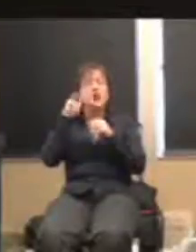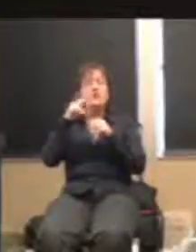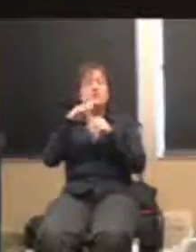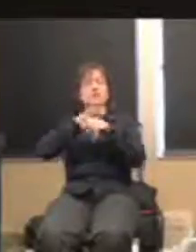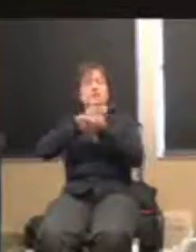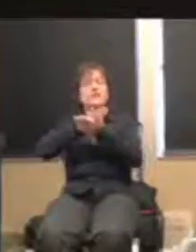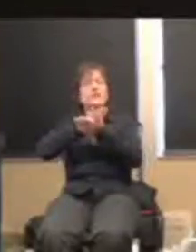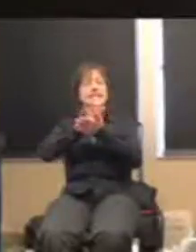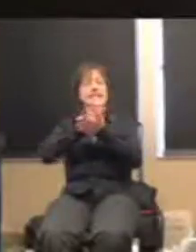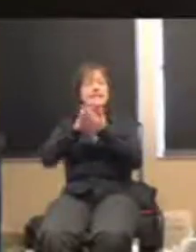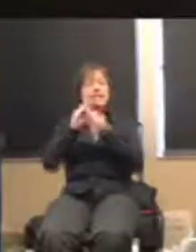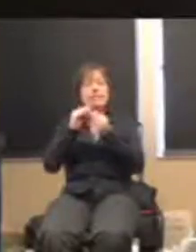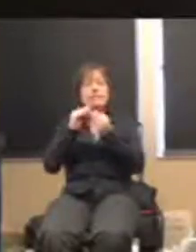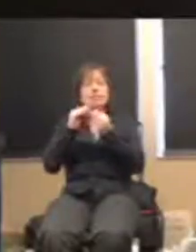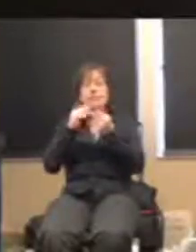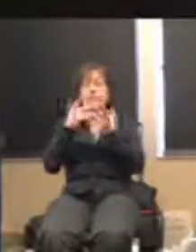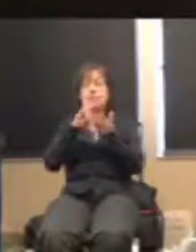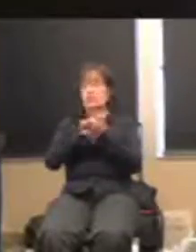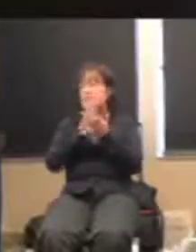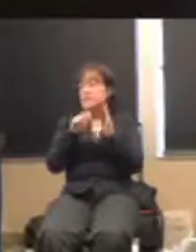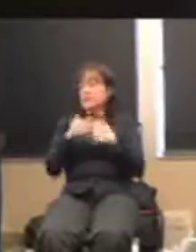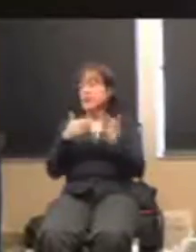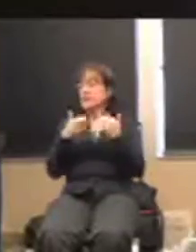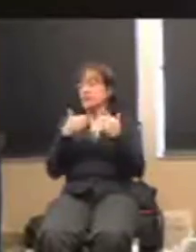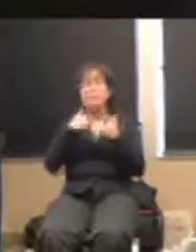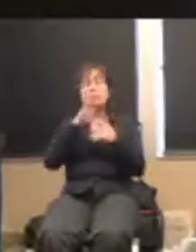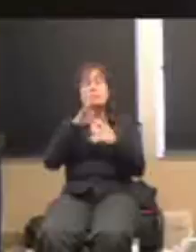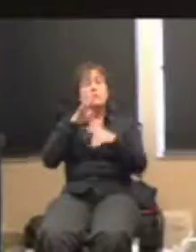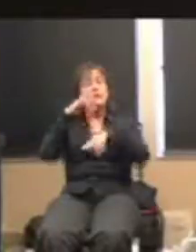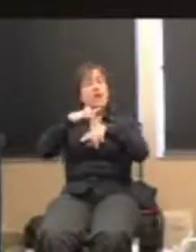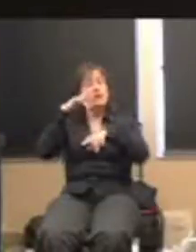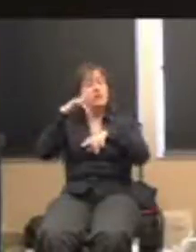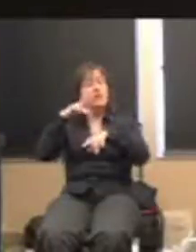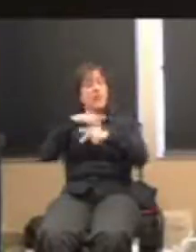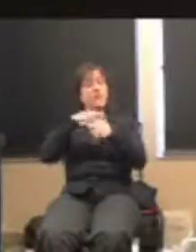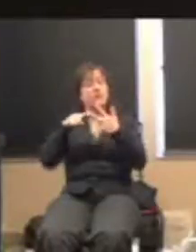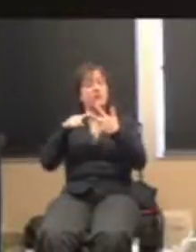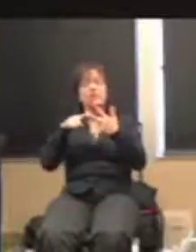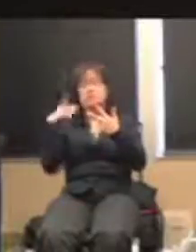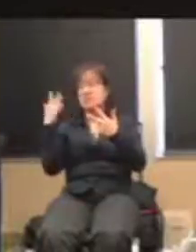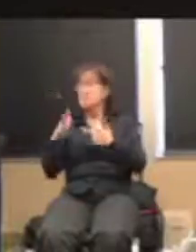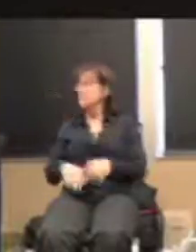And then these are the different phases, and we're just going to touch on the first 3.